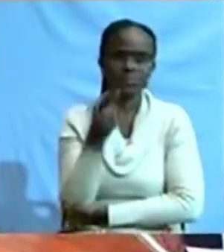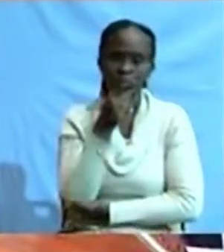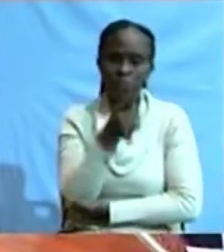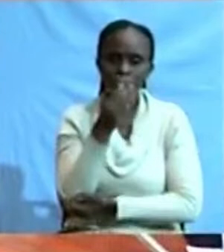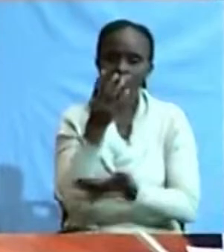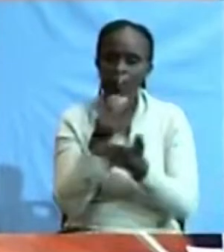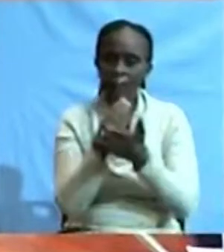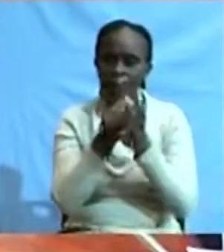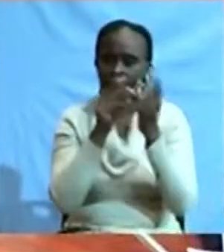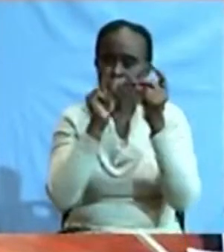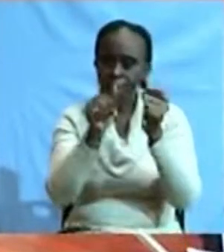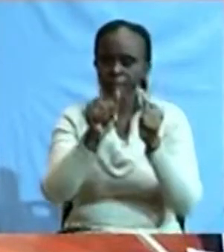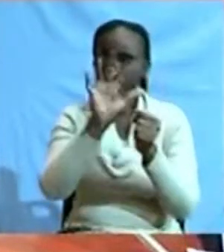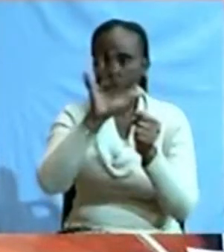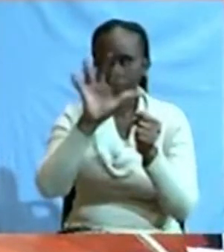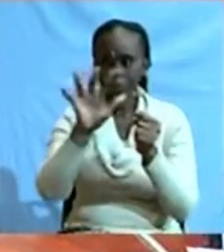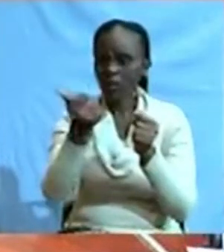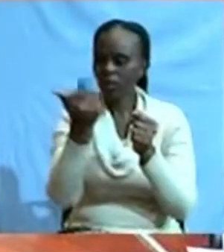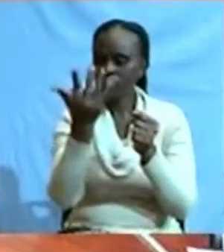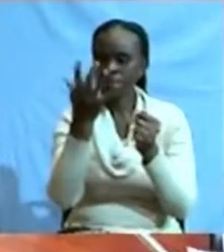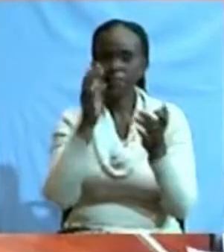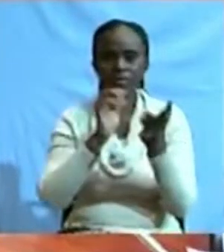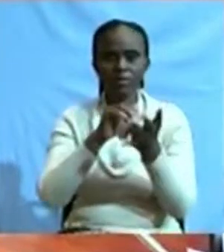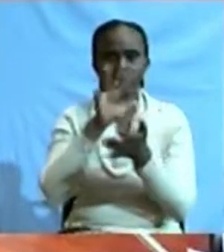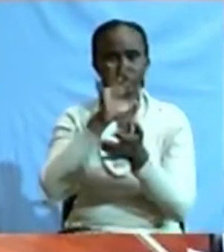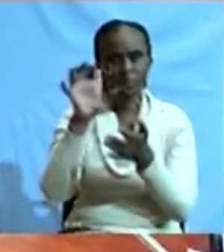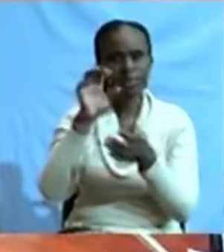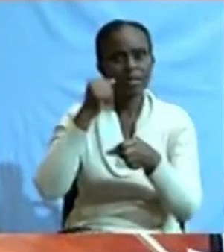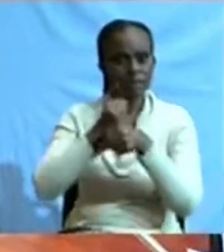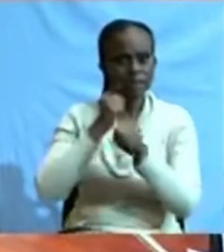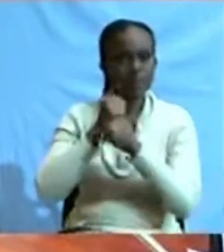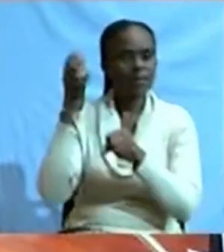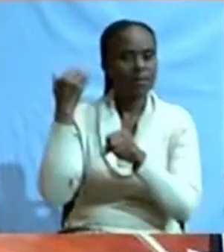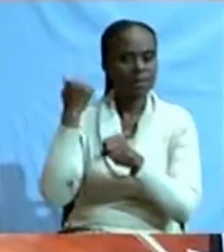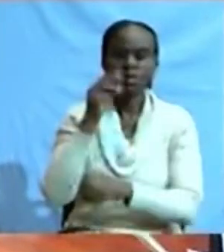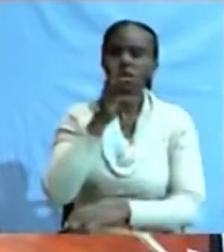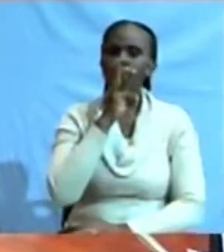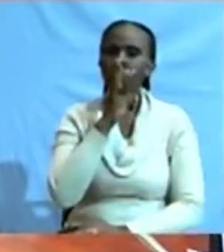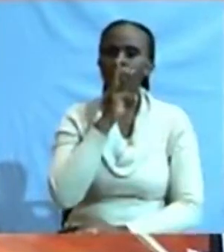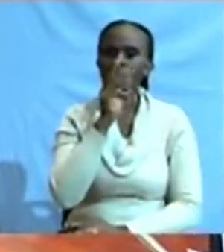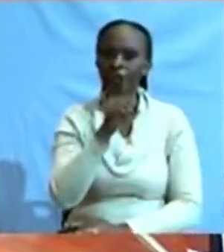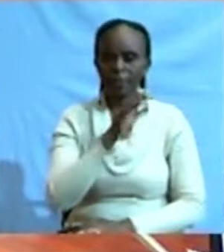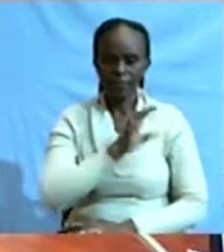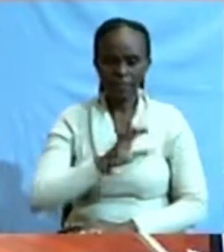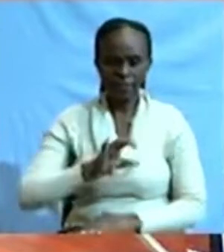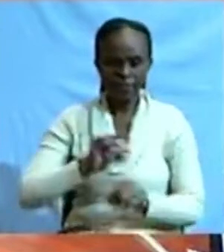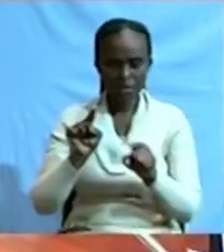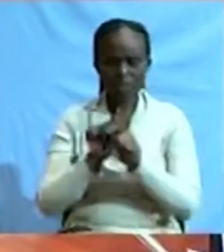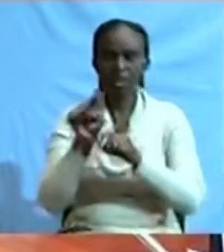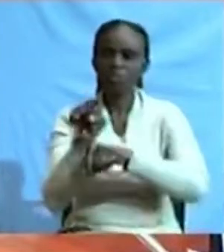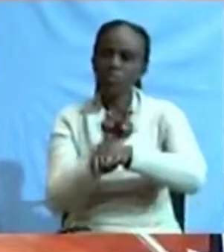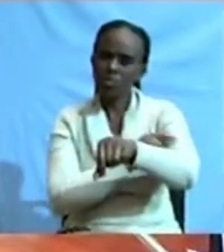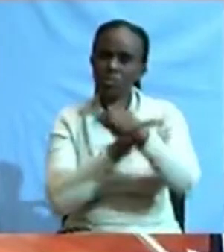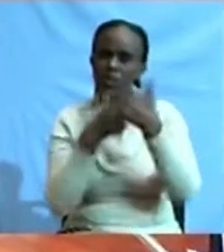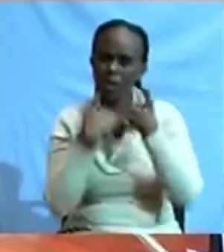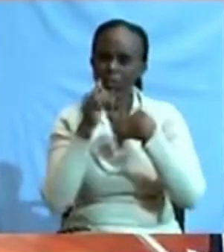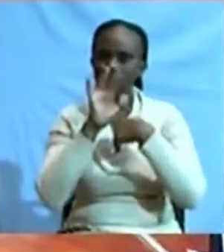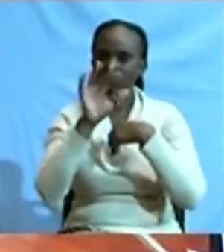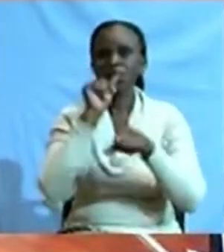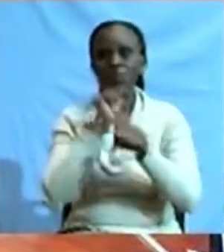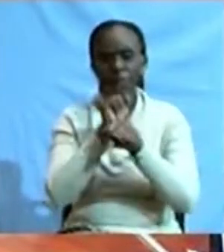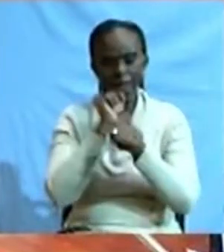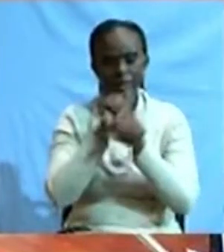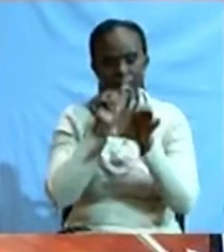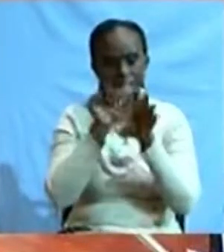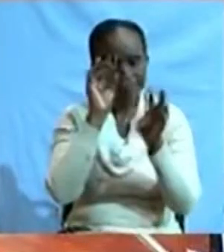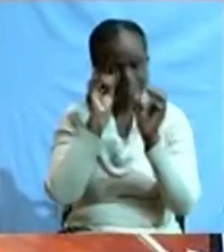amounting to 15,500 that was made, the water utility company took long to undertake the works of